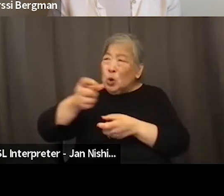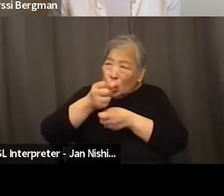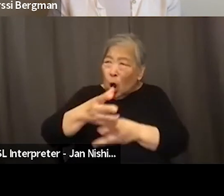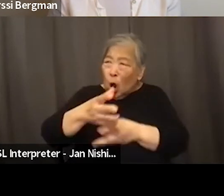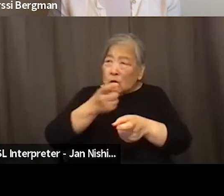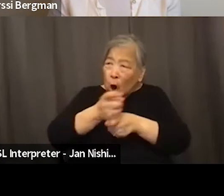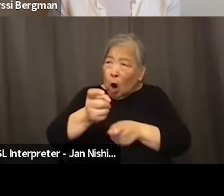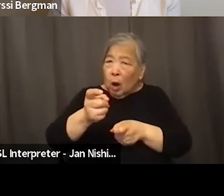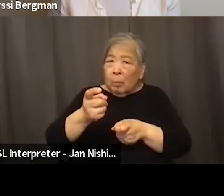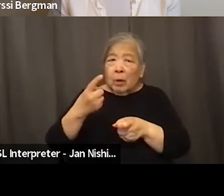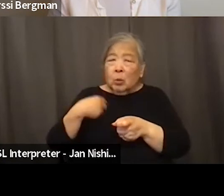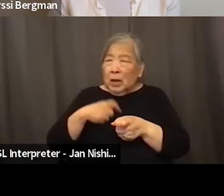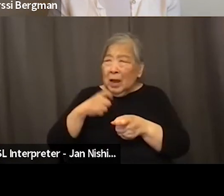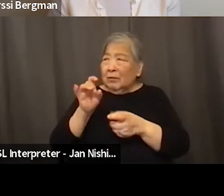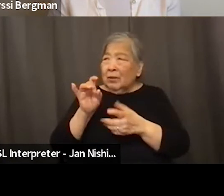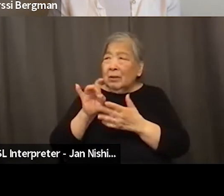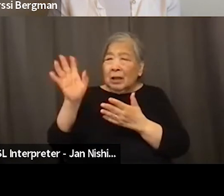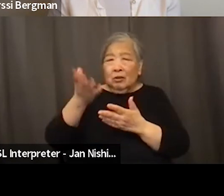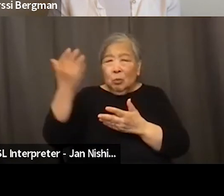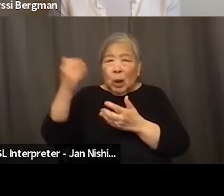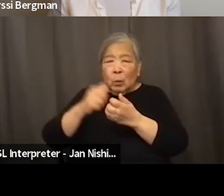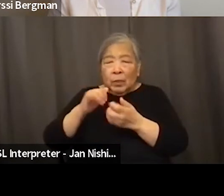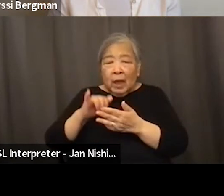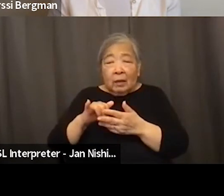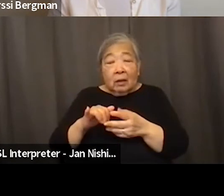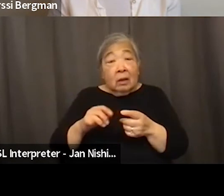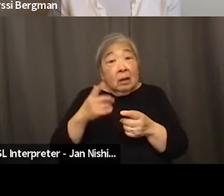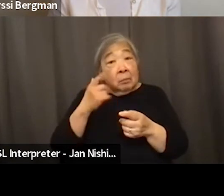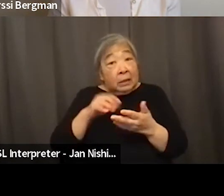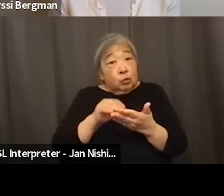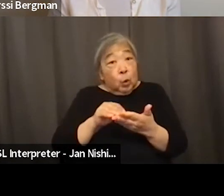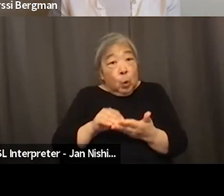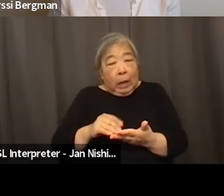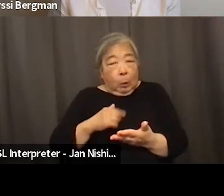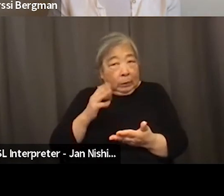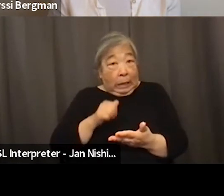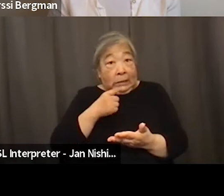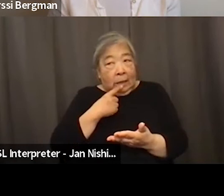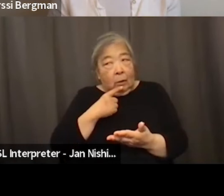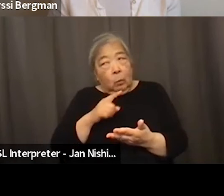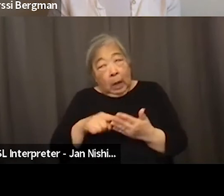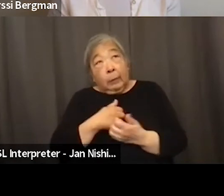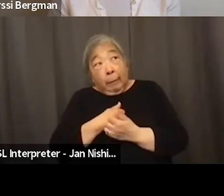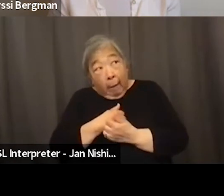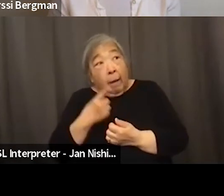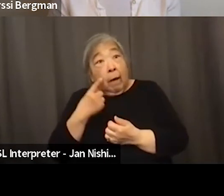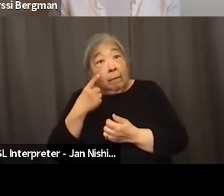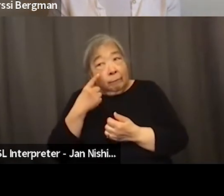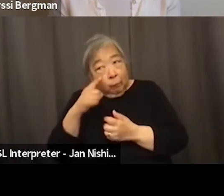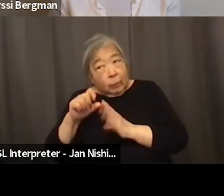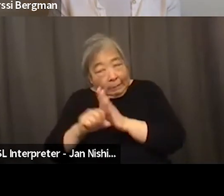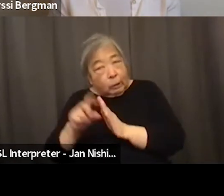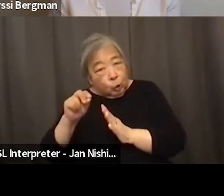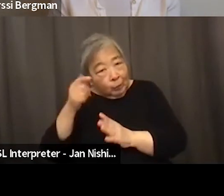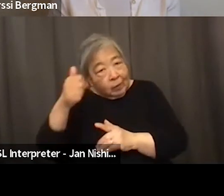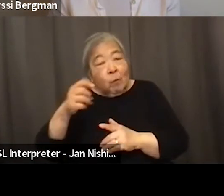need to do away with that, right? And because this is recorded, I'm not actually going to say what I would love for the state to do with itself or for